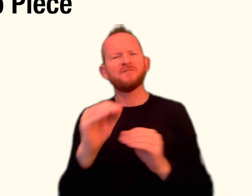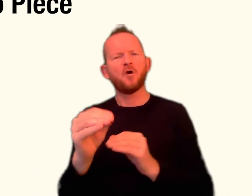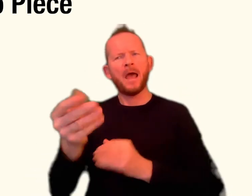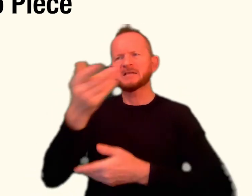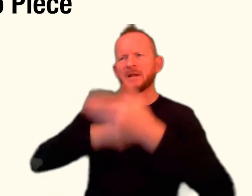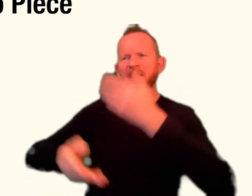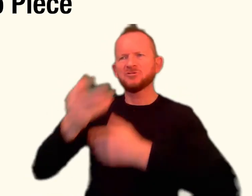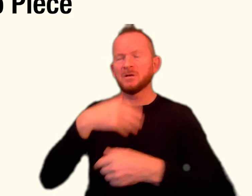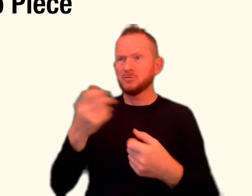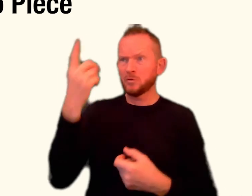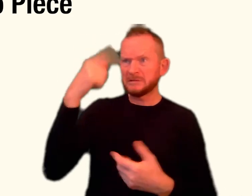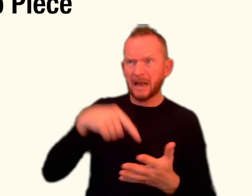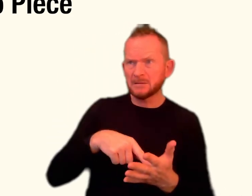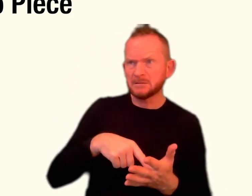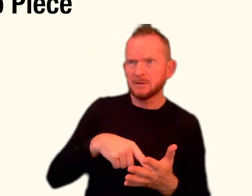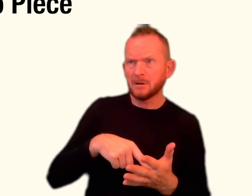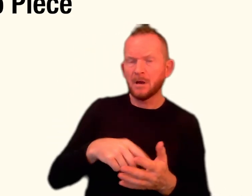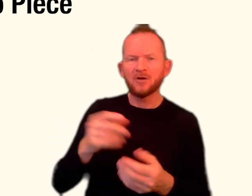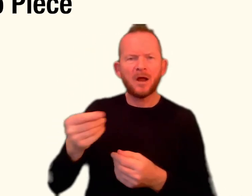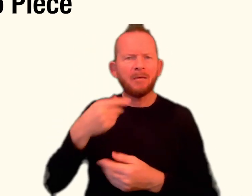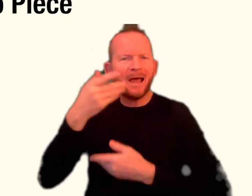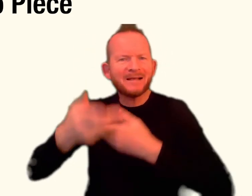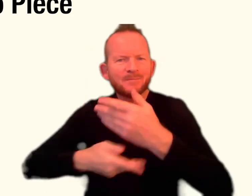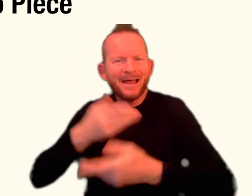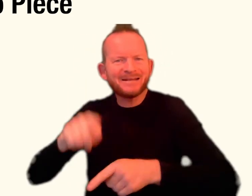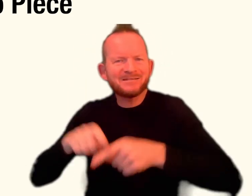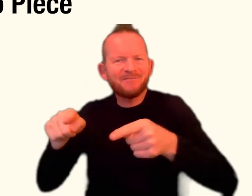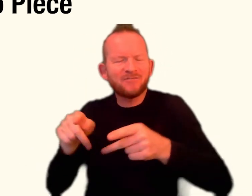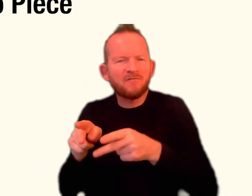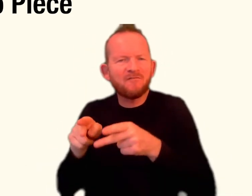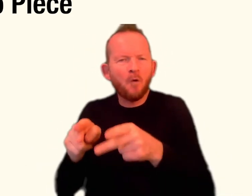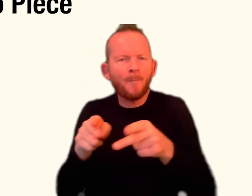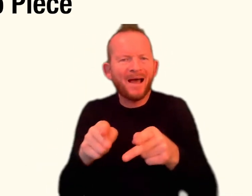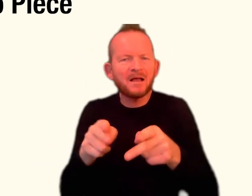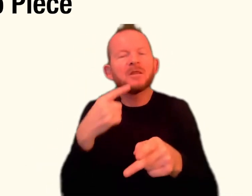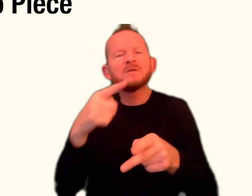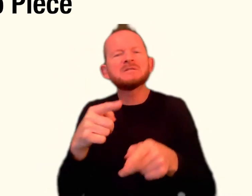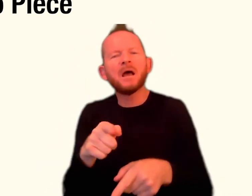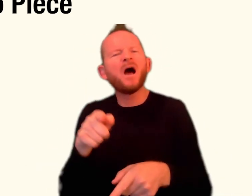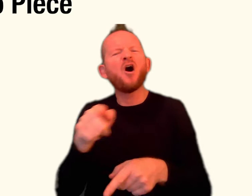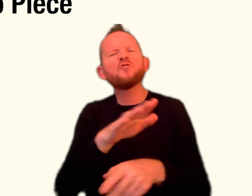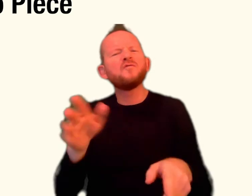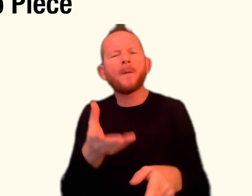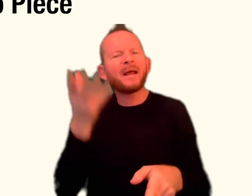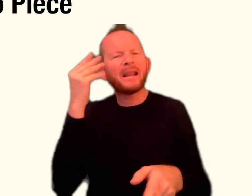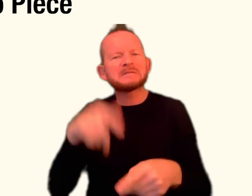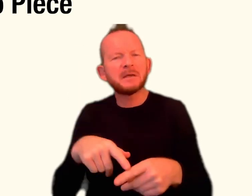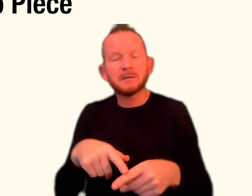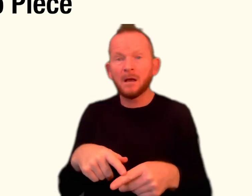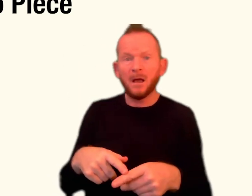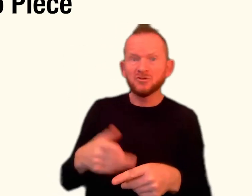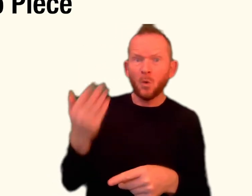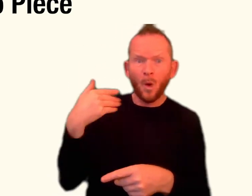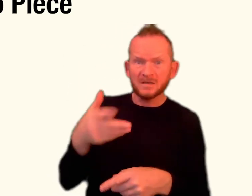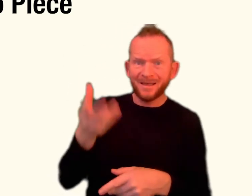understand, and rather than explaining in a different format, they would say to my daughter, "Oh, you've not been listening." Well, she was